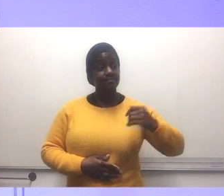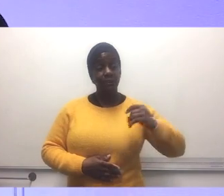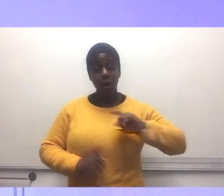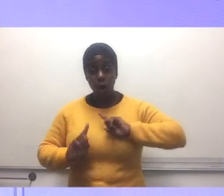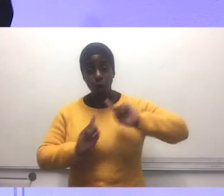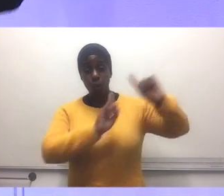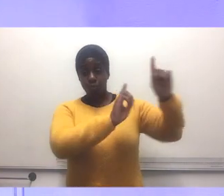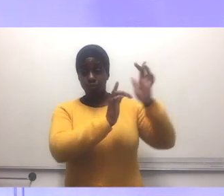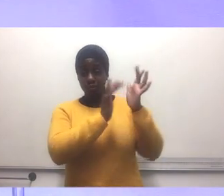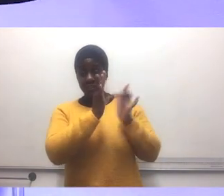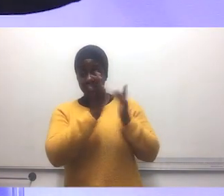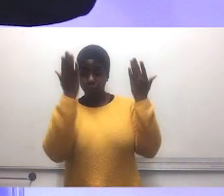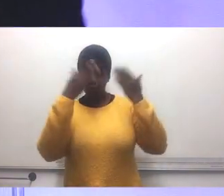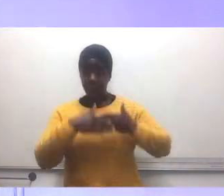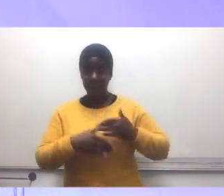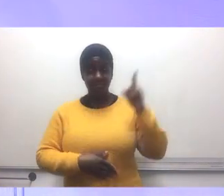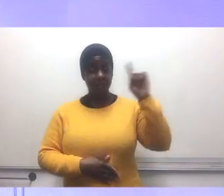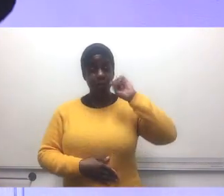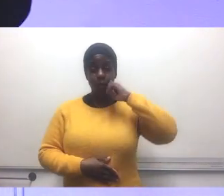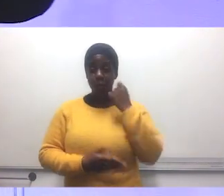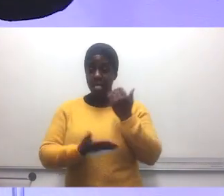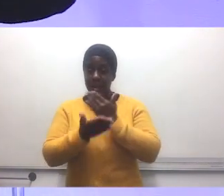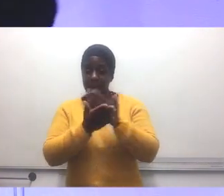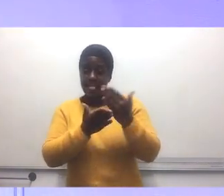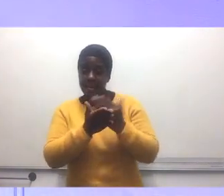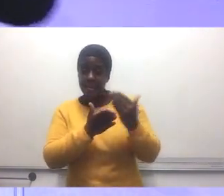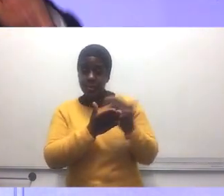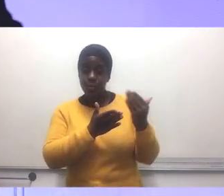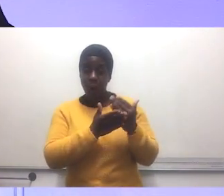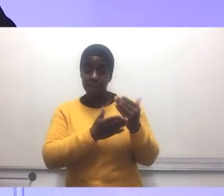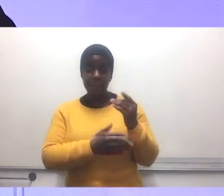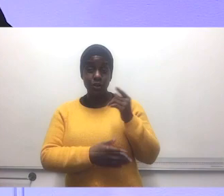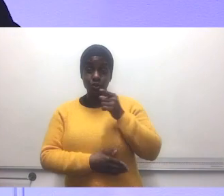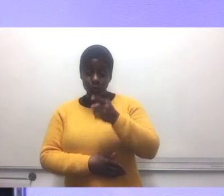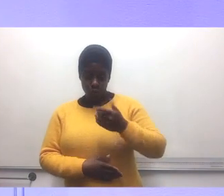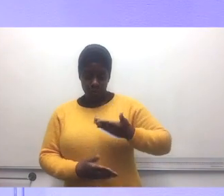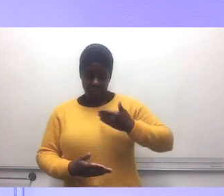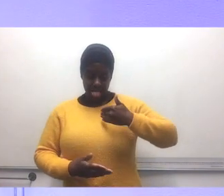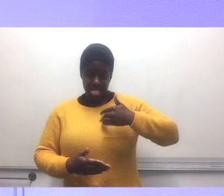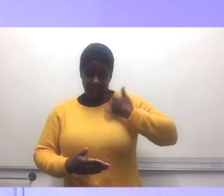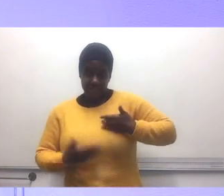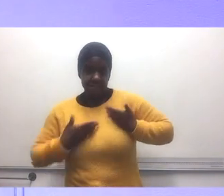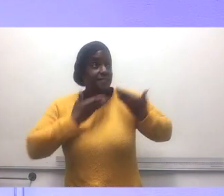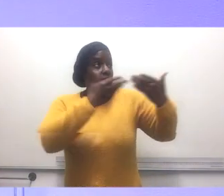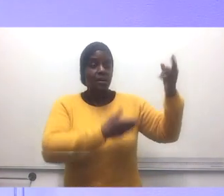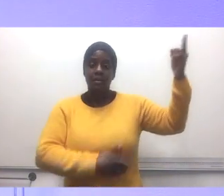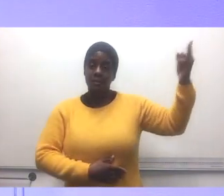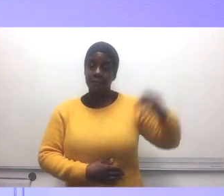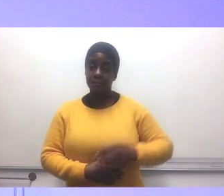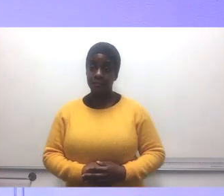Jesus tonight, and he can clean you up as you give your life to him. Tonight, there is